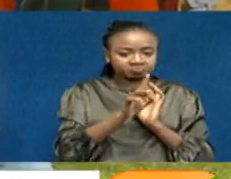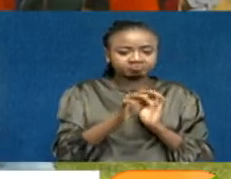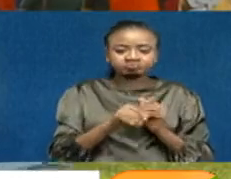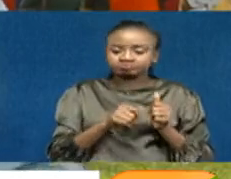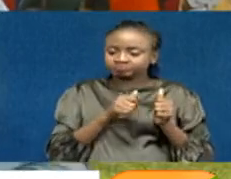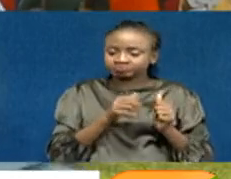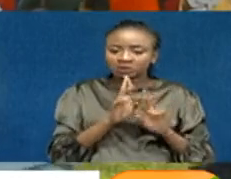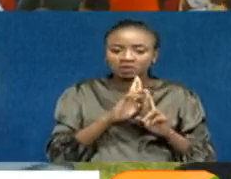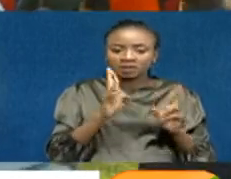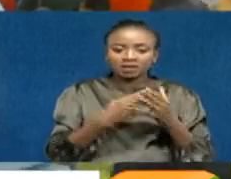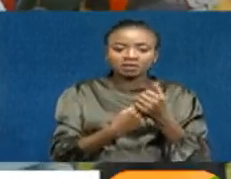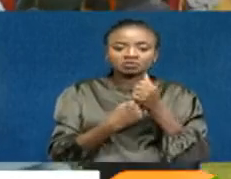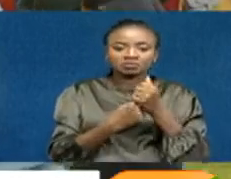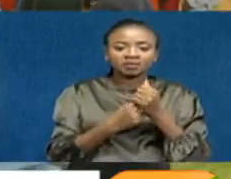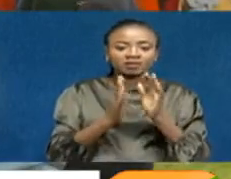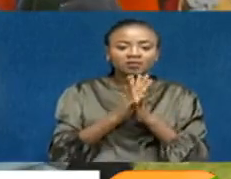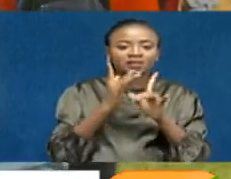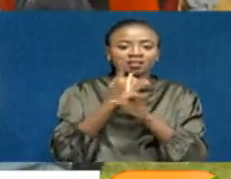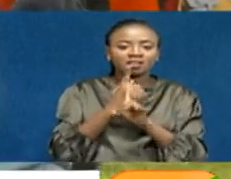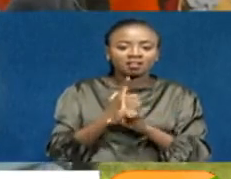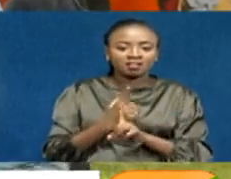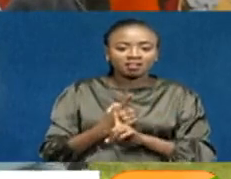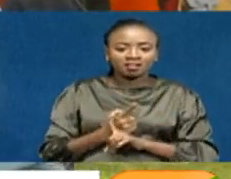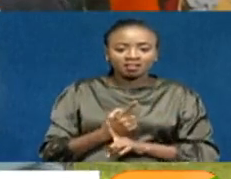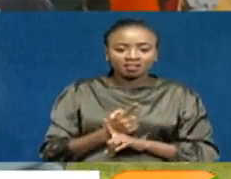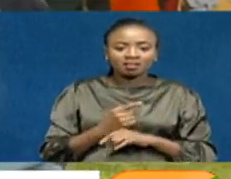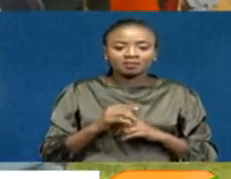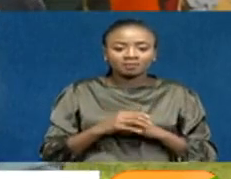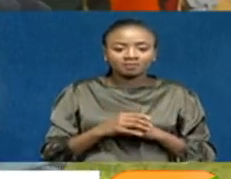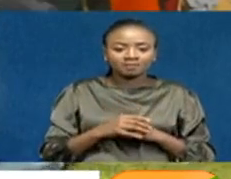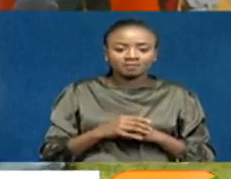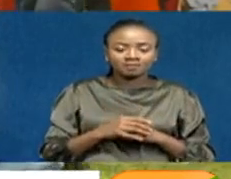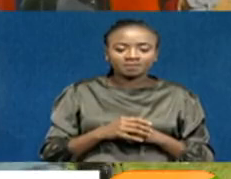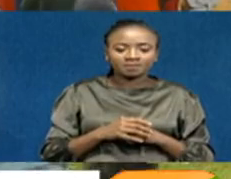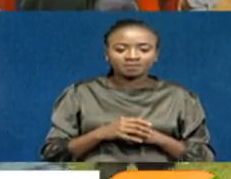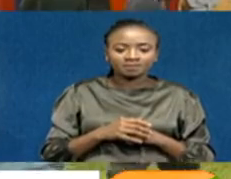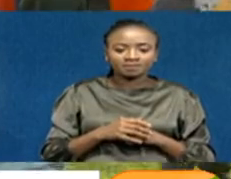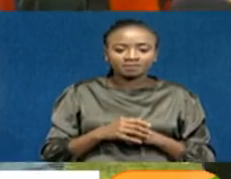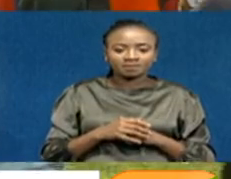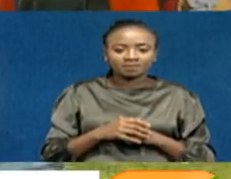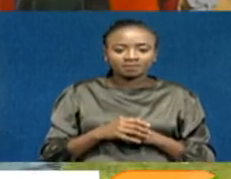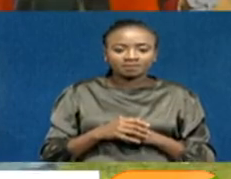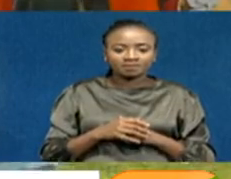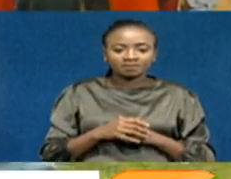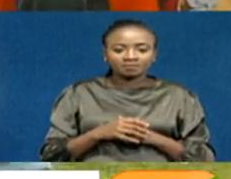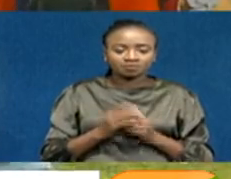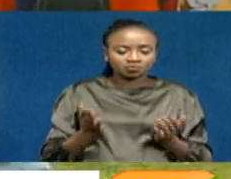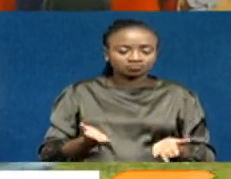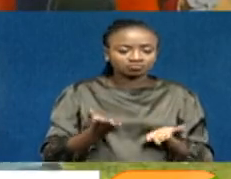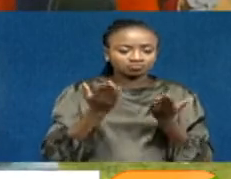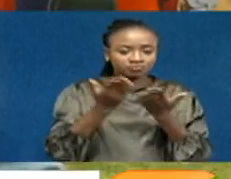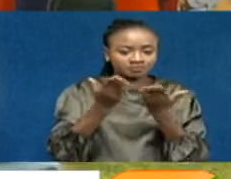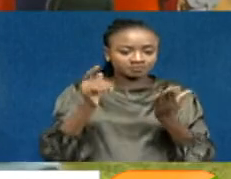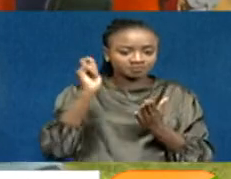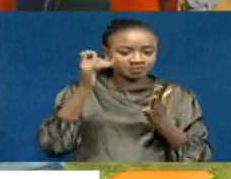to partner with religious institutions towards improving the livelihood of ordinary citizens. Karua